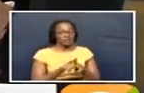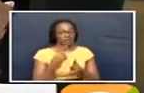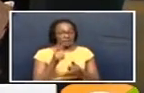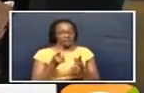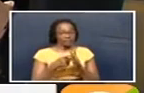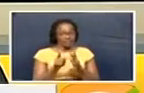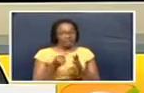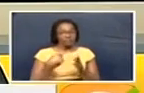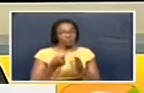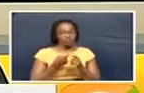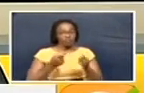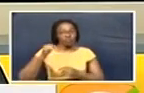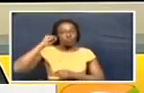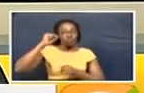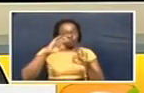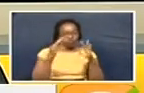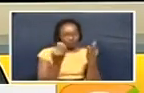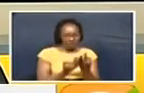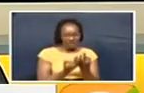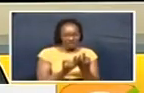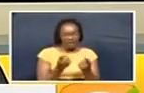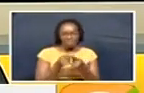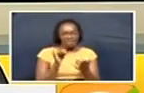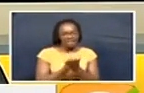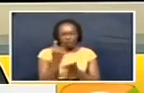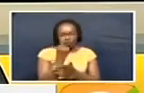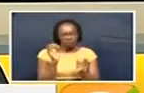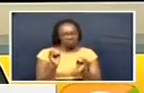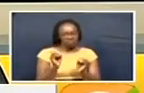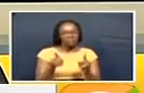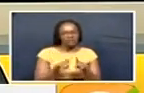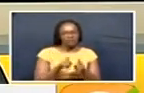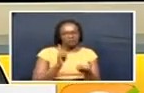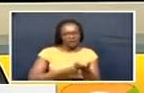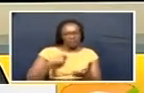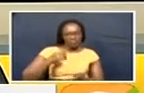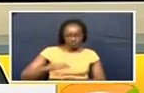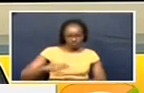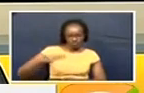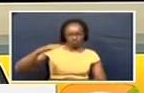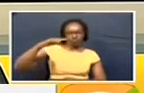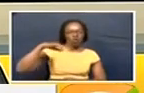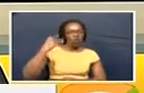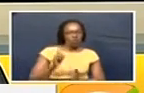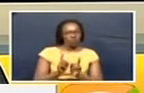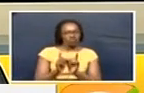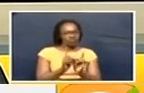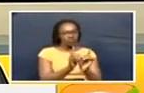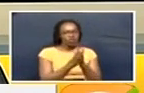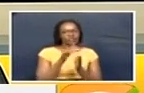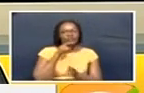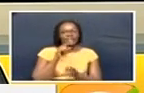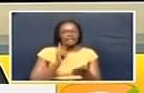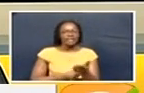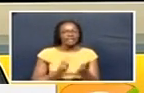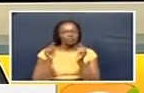come from a political family. But it's not just that. It's just growing up, I would accompany my dad as he went out there to